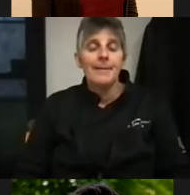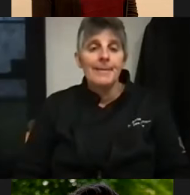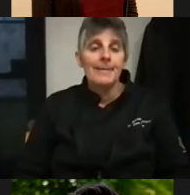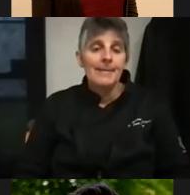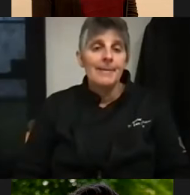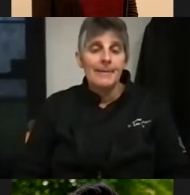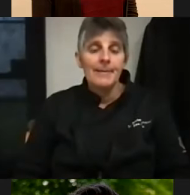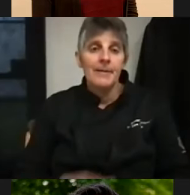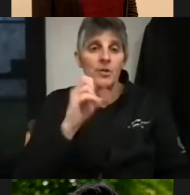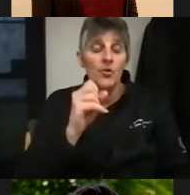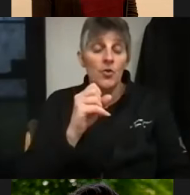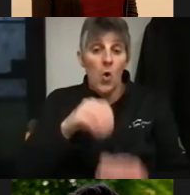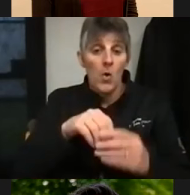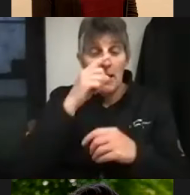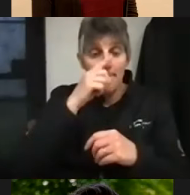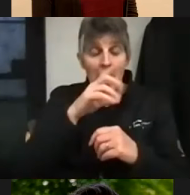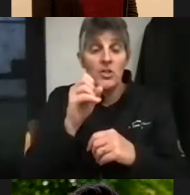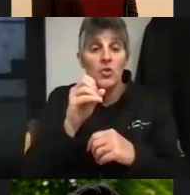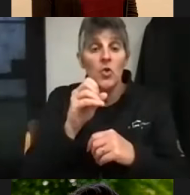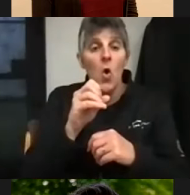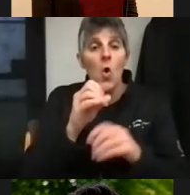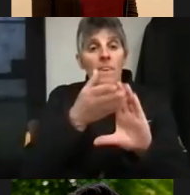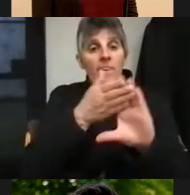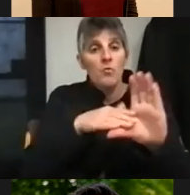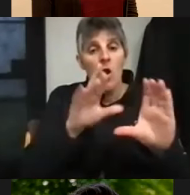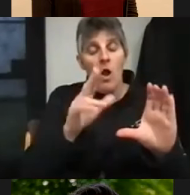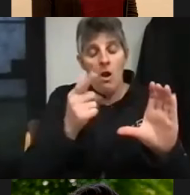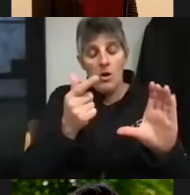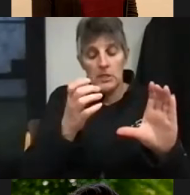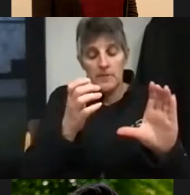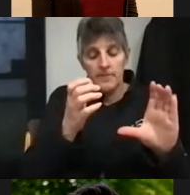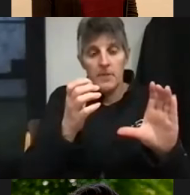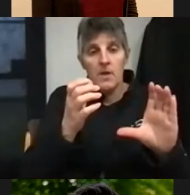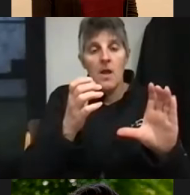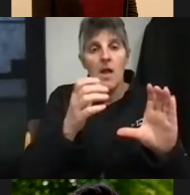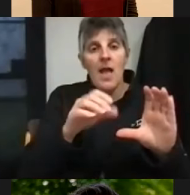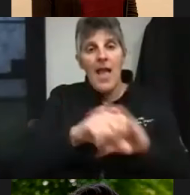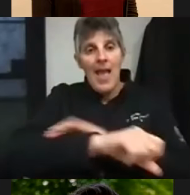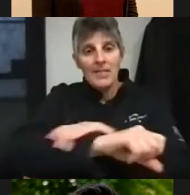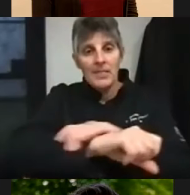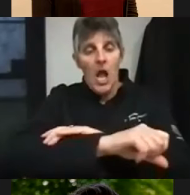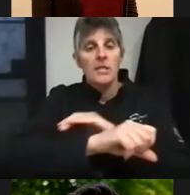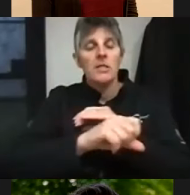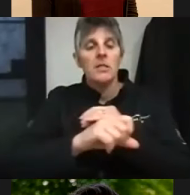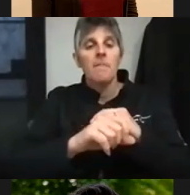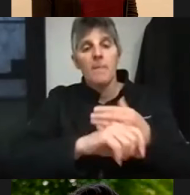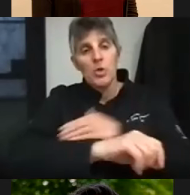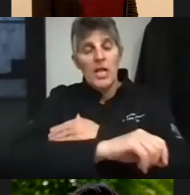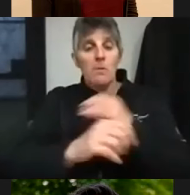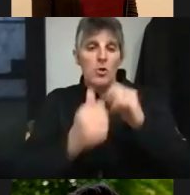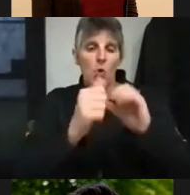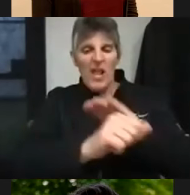So the in mice, so the retinal RGC axon, the projection, the majority of